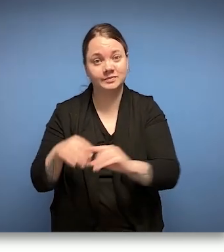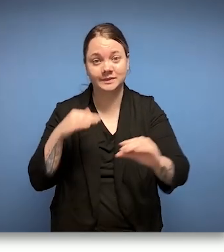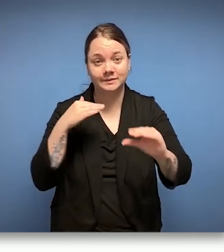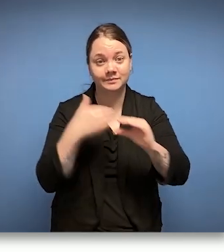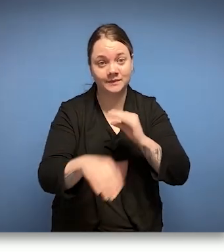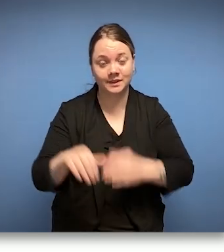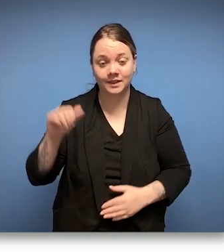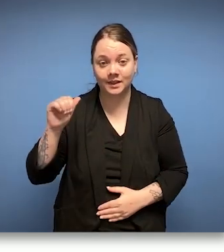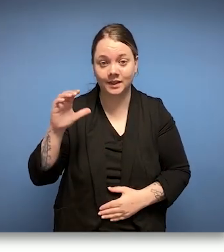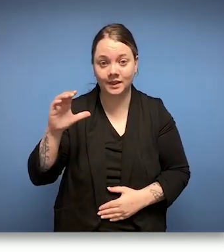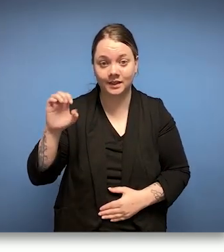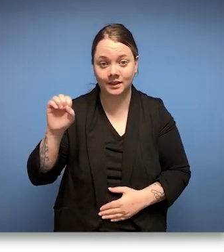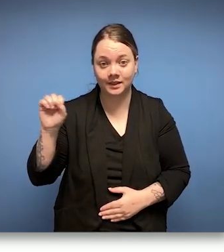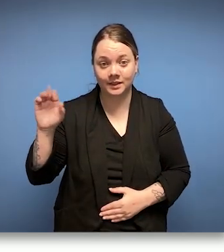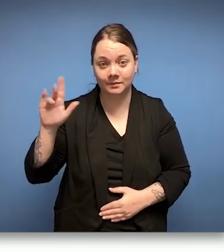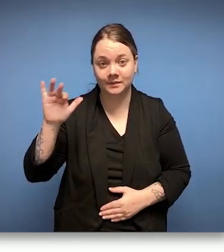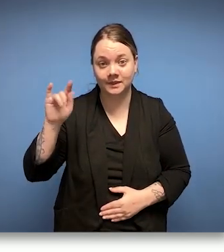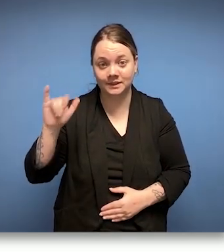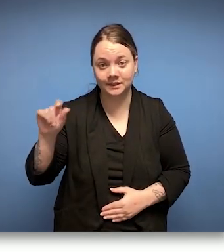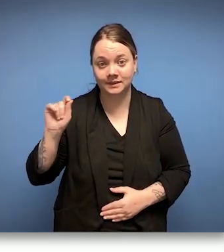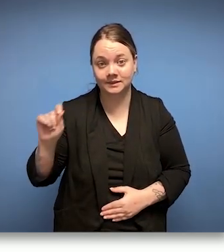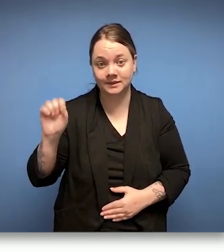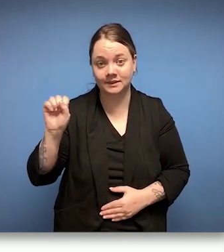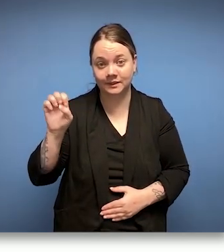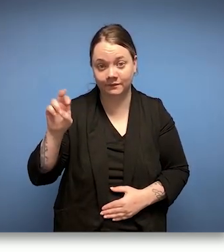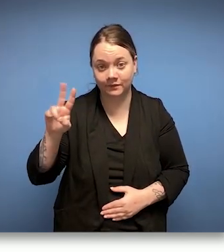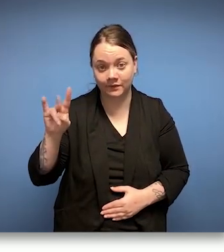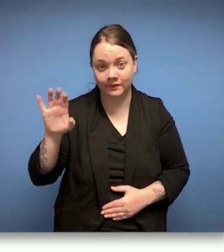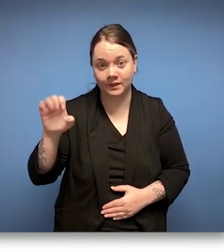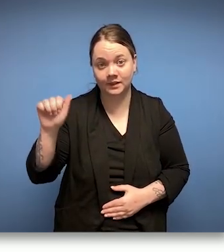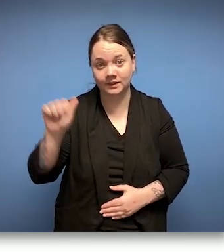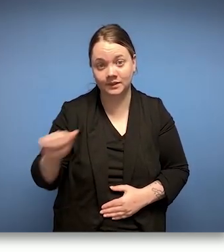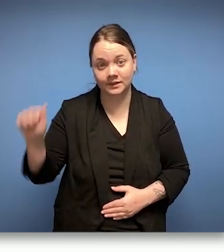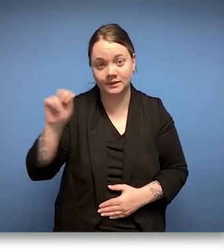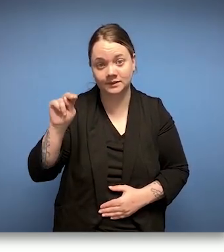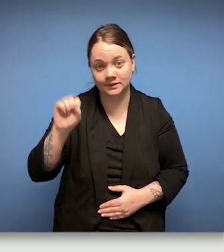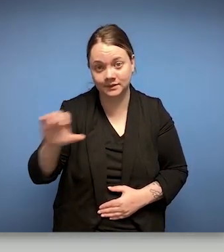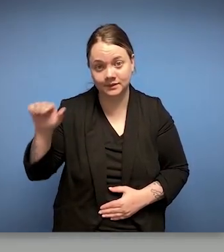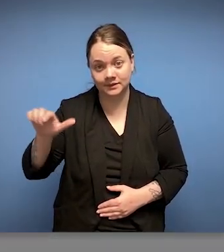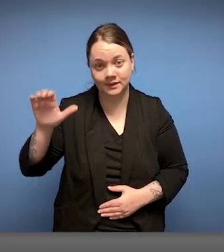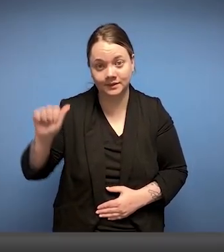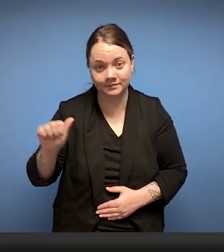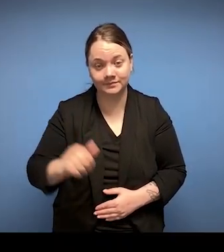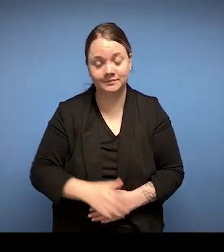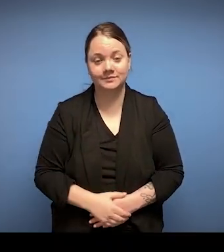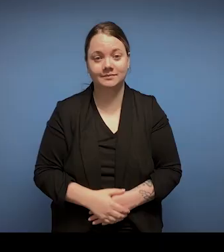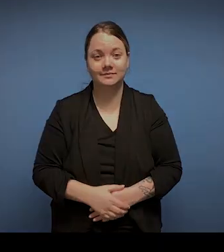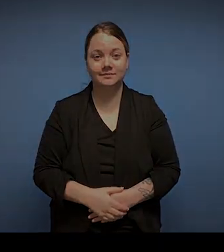also email accessibility.services@nscc.ca.